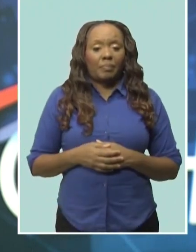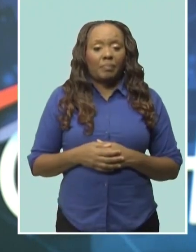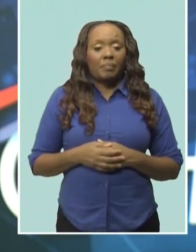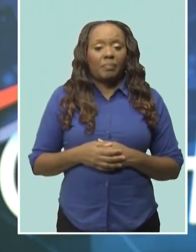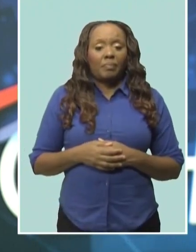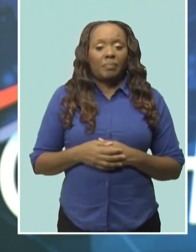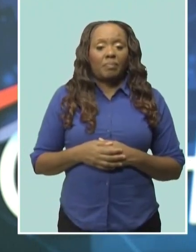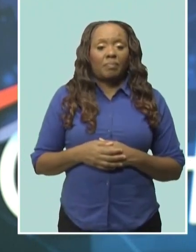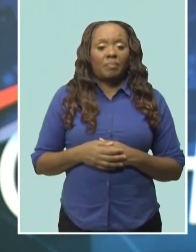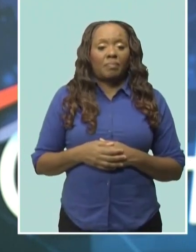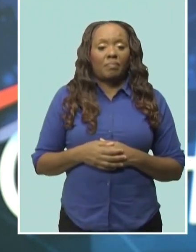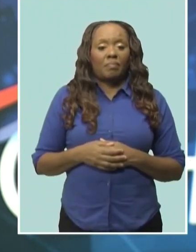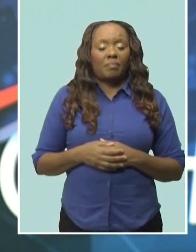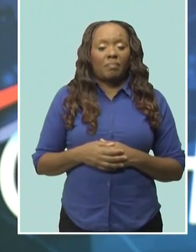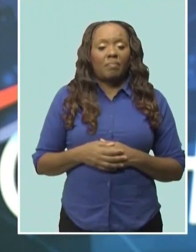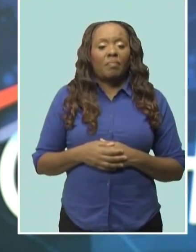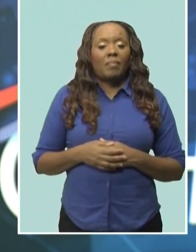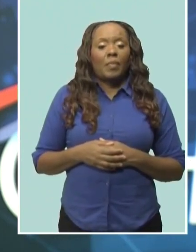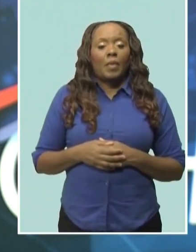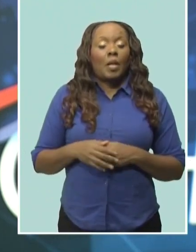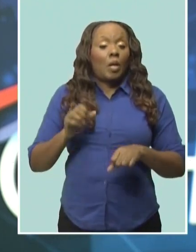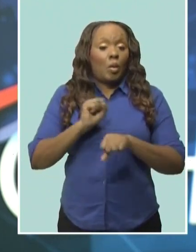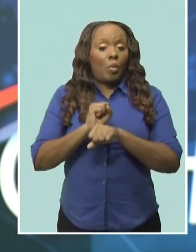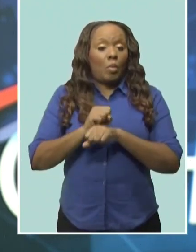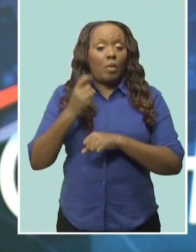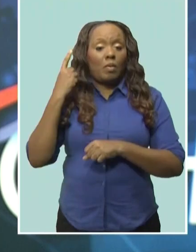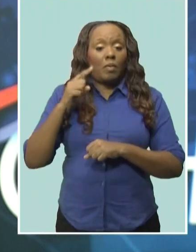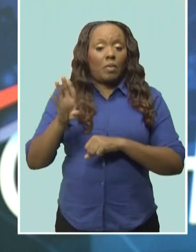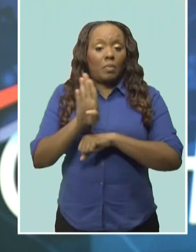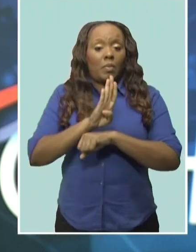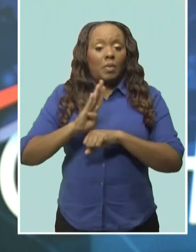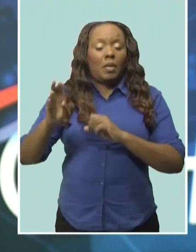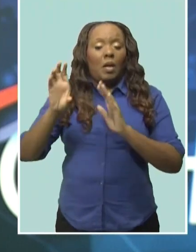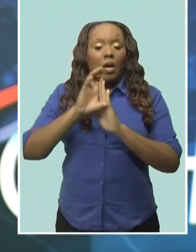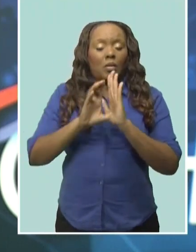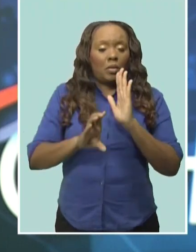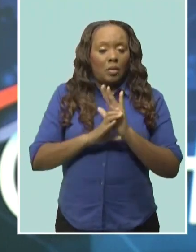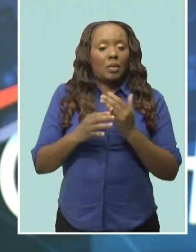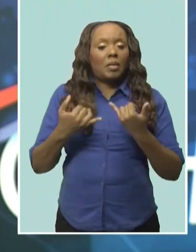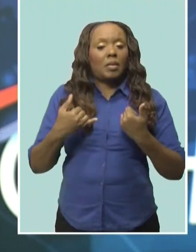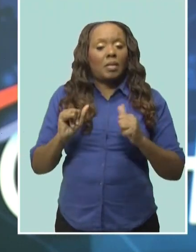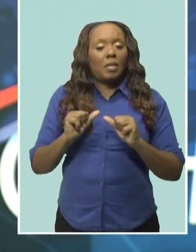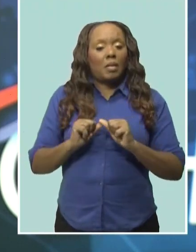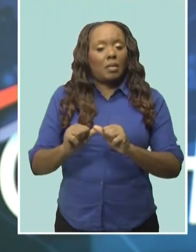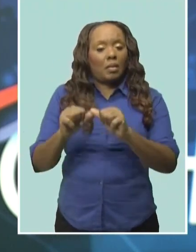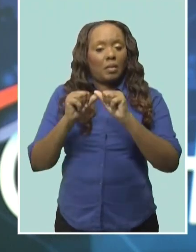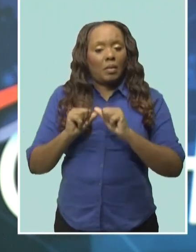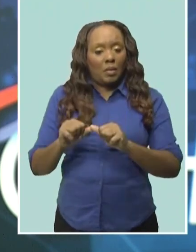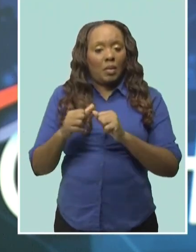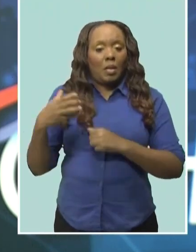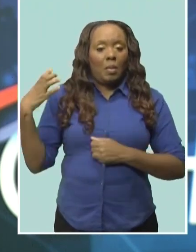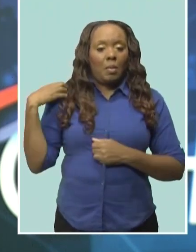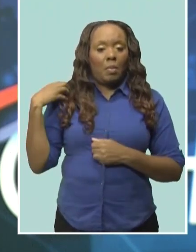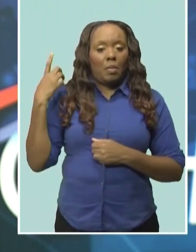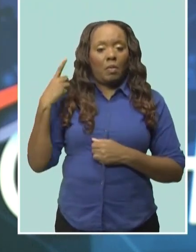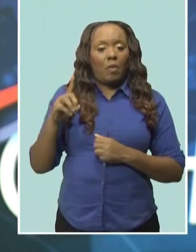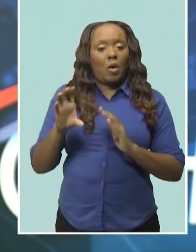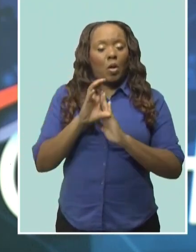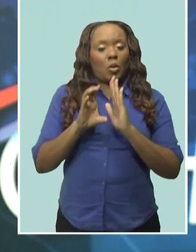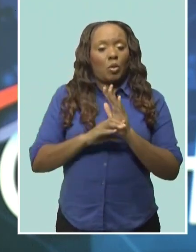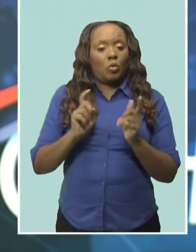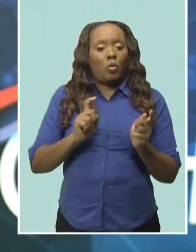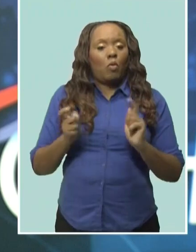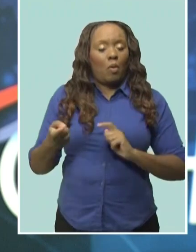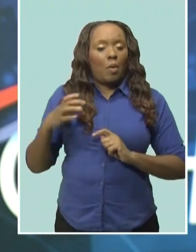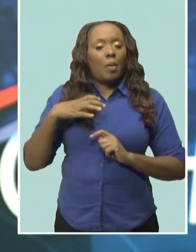constitution for Barbados is ongoing. The update from Deputy Chairman of the Constitutional Reform Commission, Senator Gregory Nichols. In April,